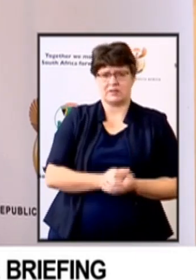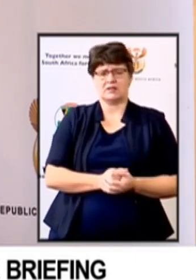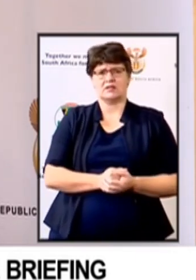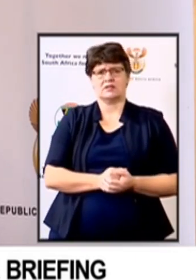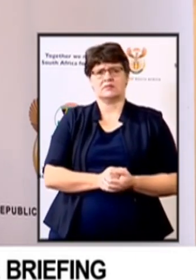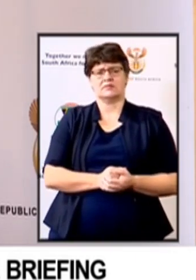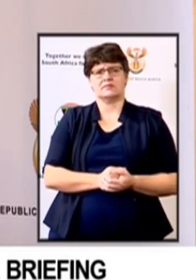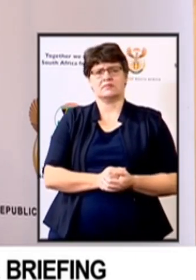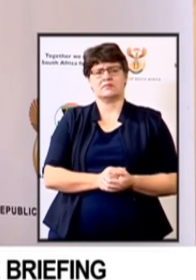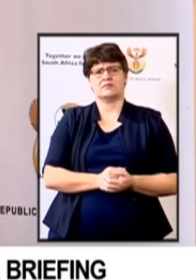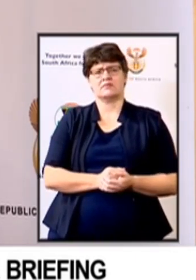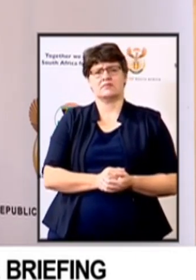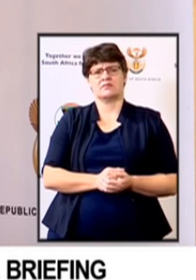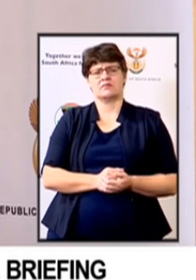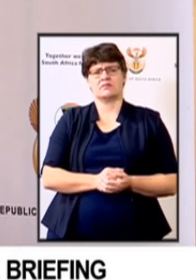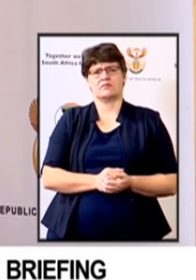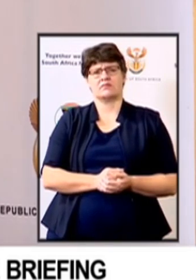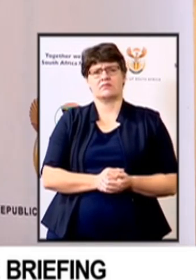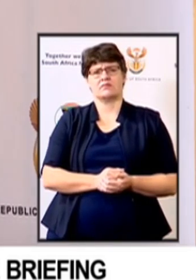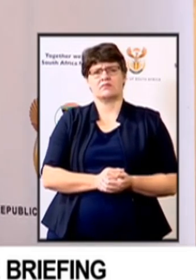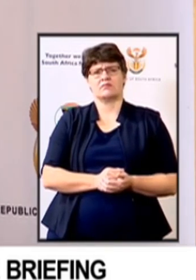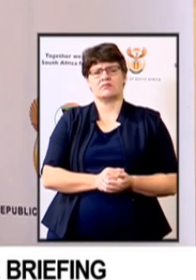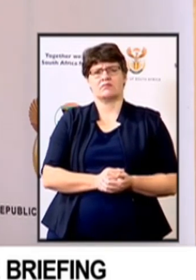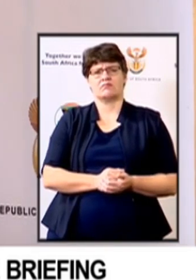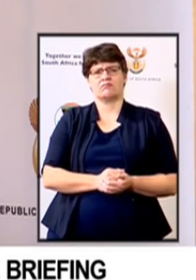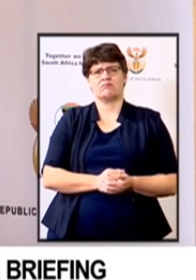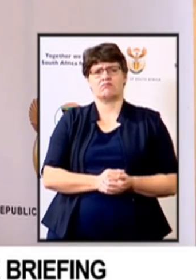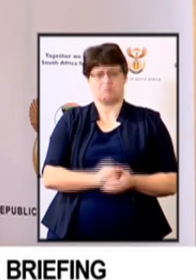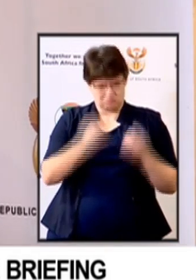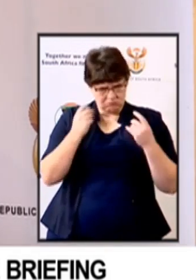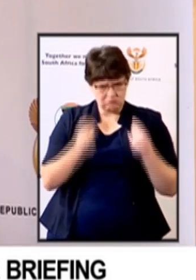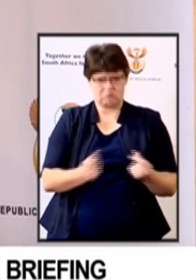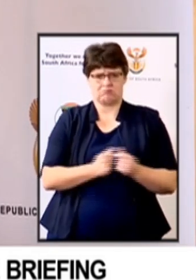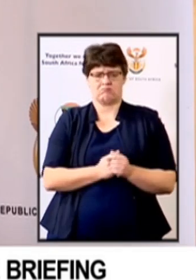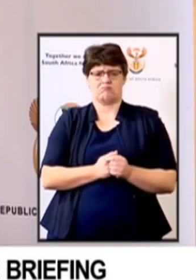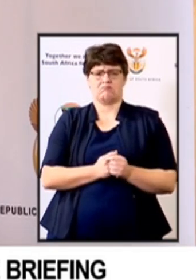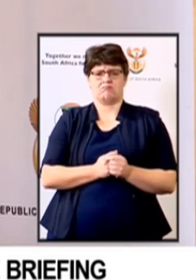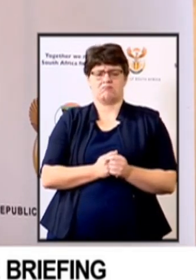There were prompt issuing of